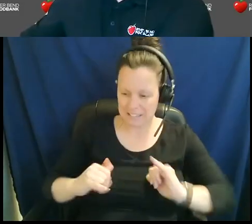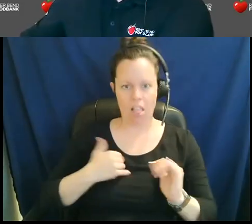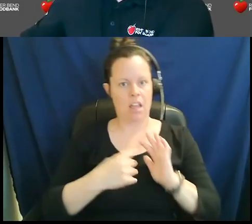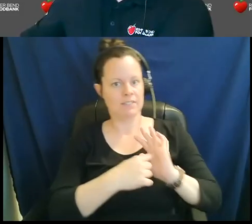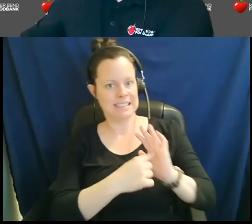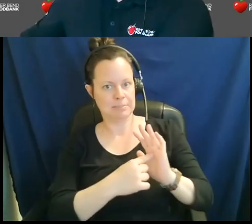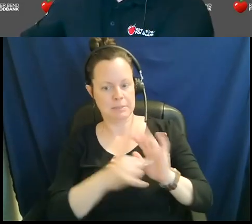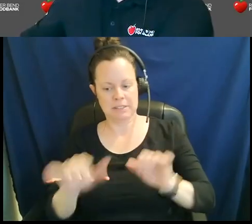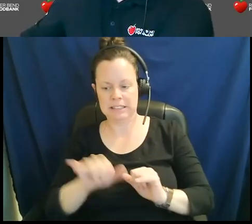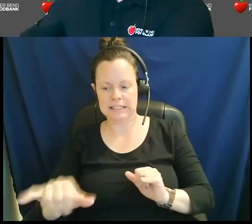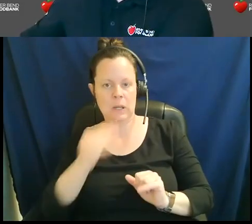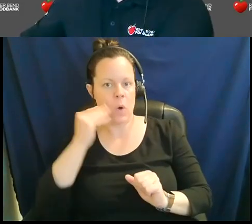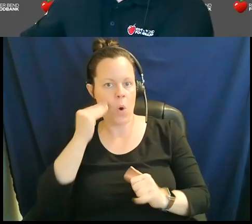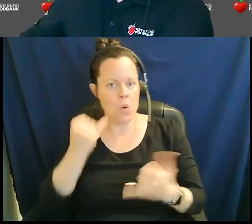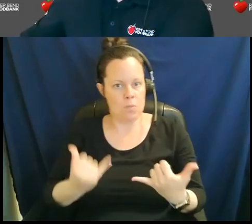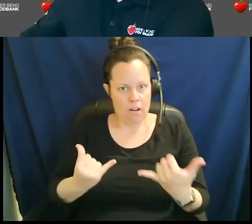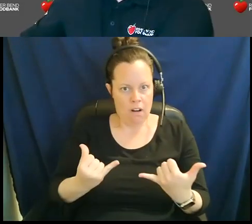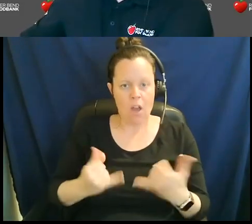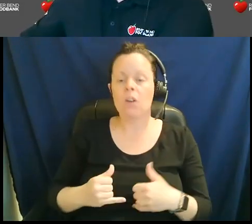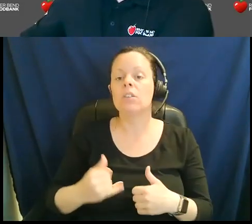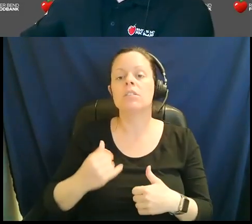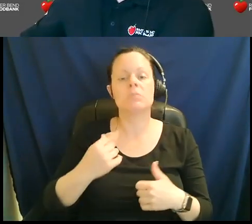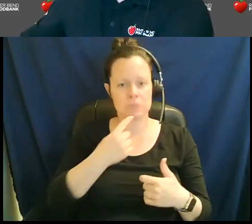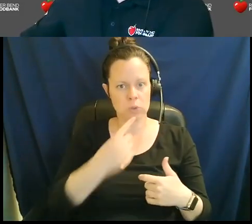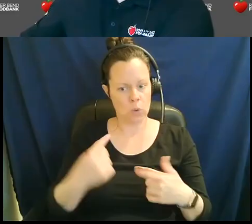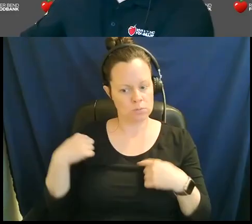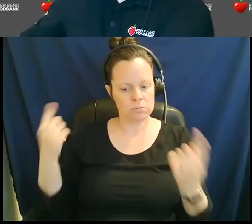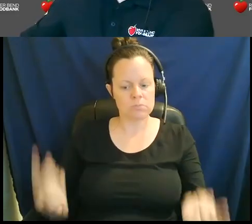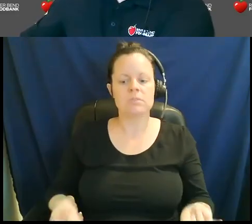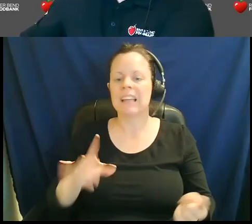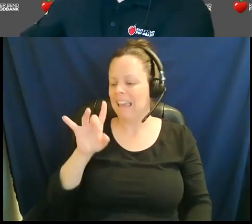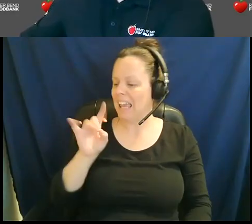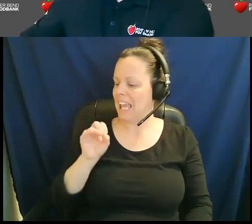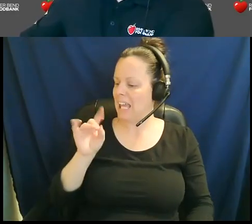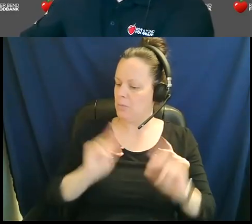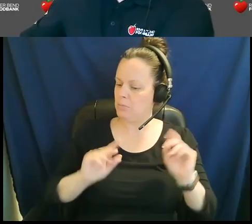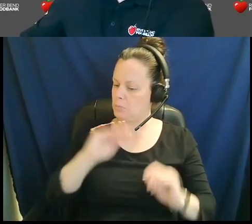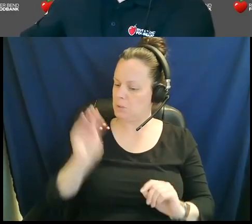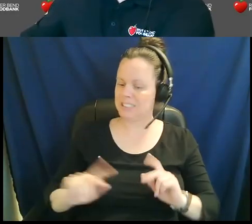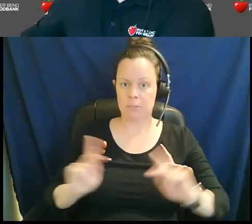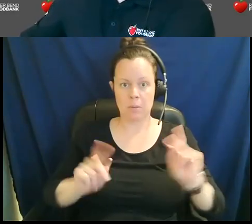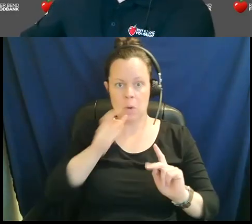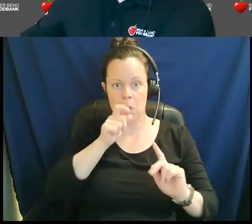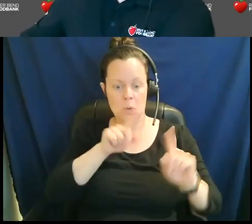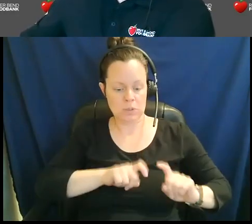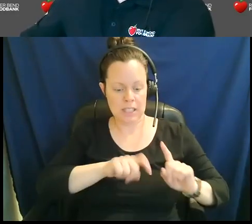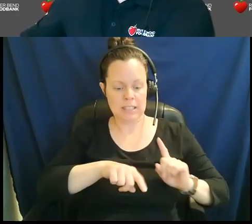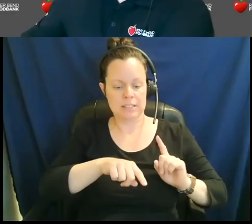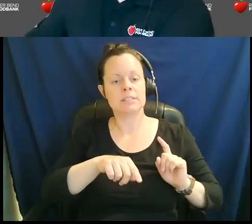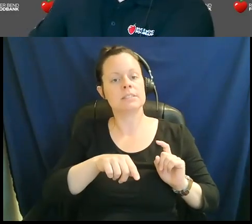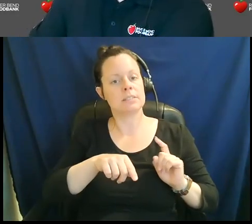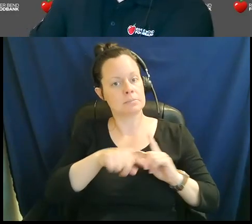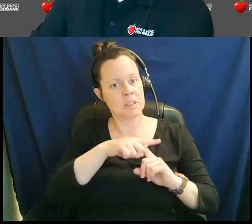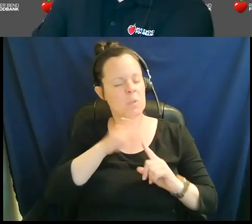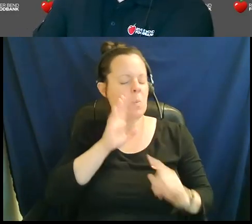time. We've told you all along that about 80% of people who test positive for COVID-19 will have mild to moderate